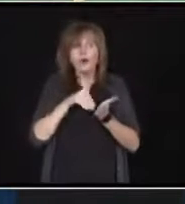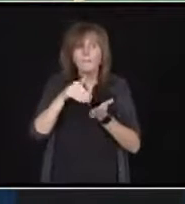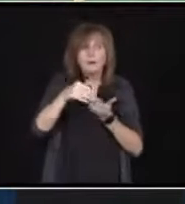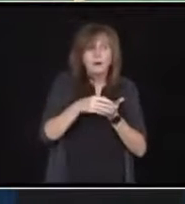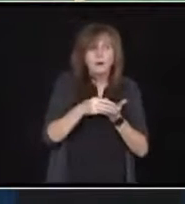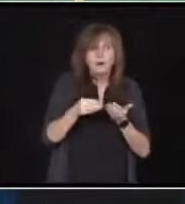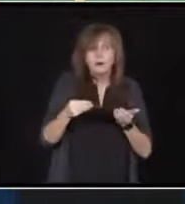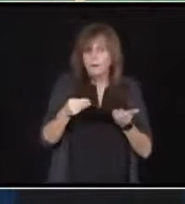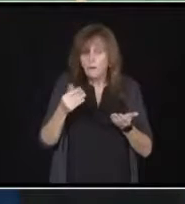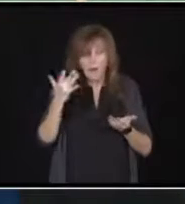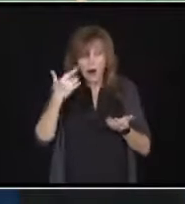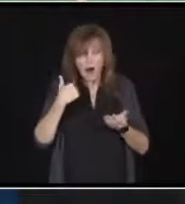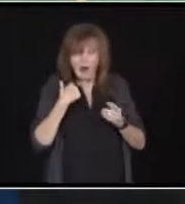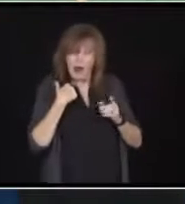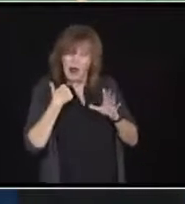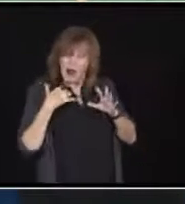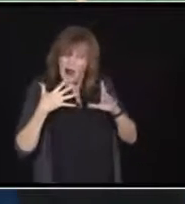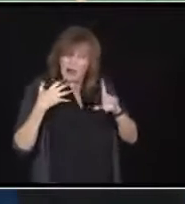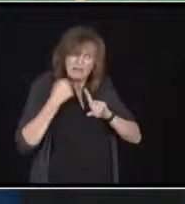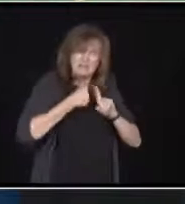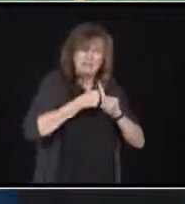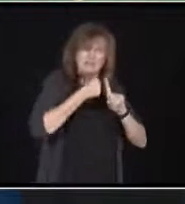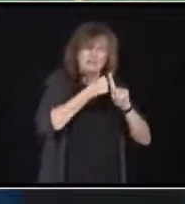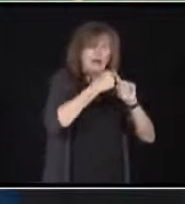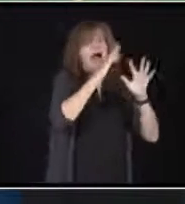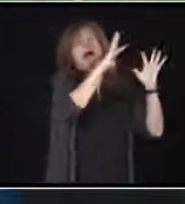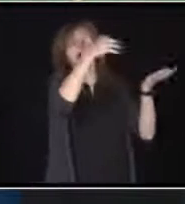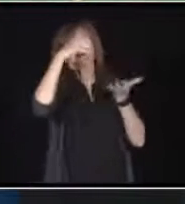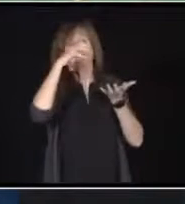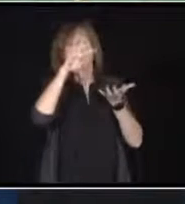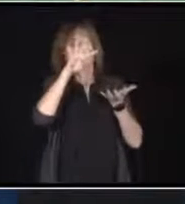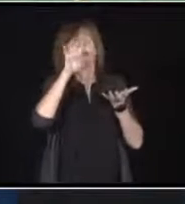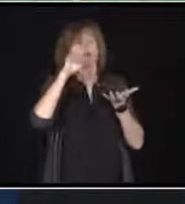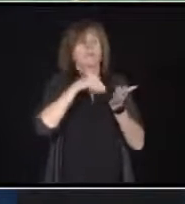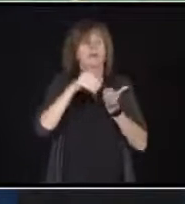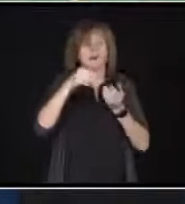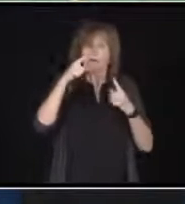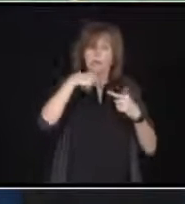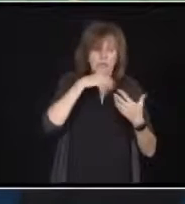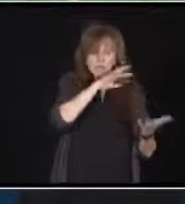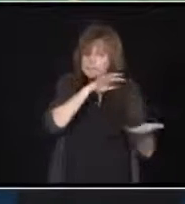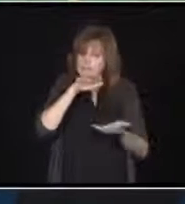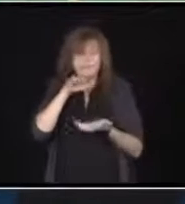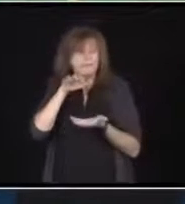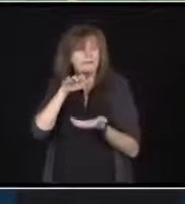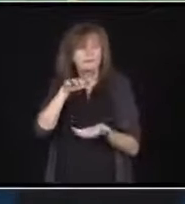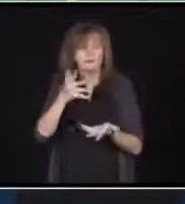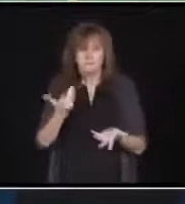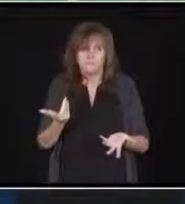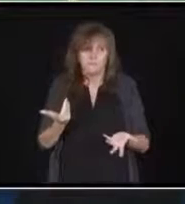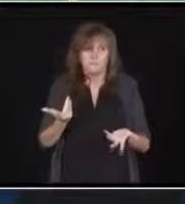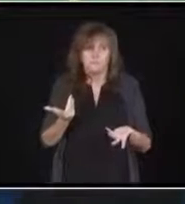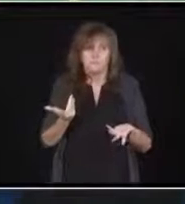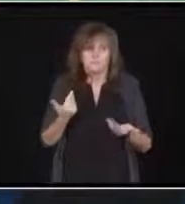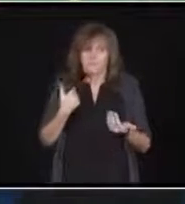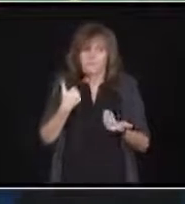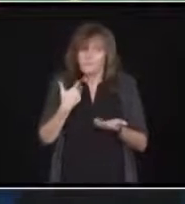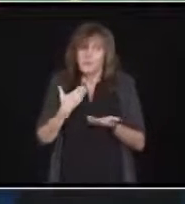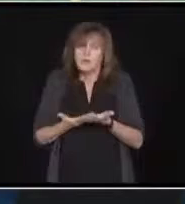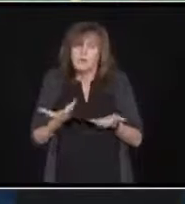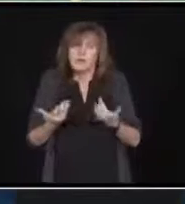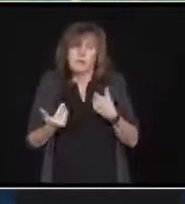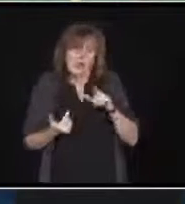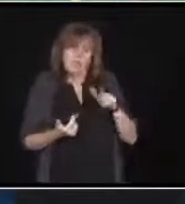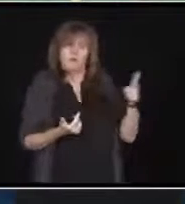fought. So that's $400 million. And I understand. Matter of fact, I'll pass Dr. Yaffe, if I understand